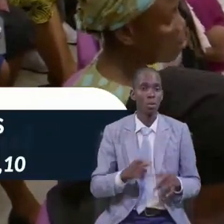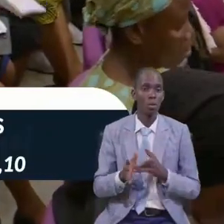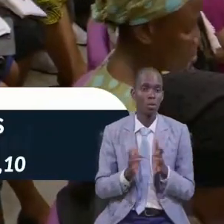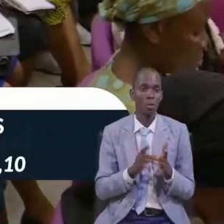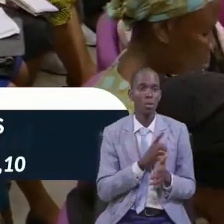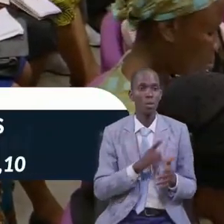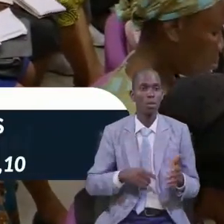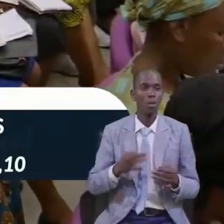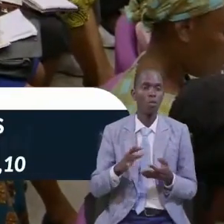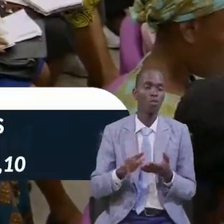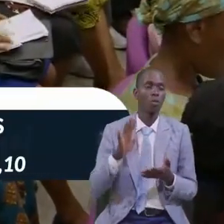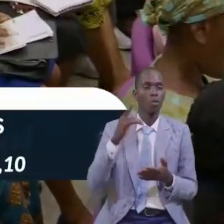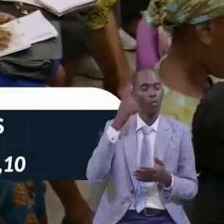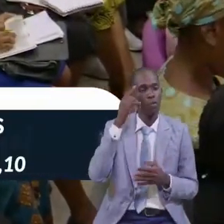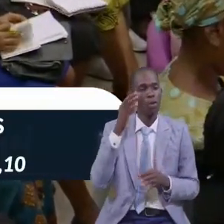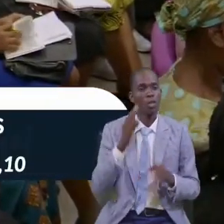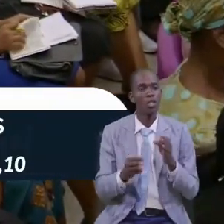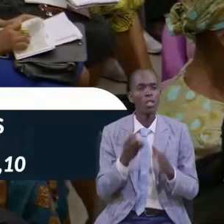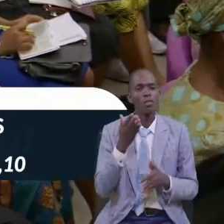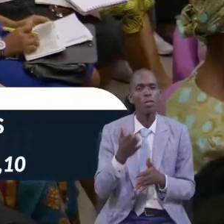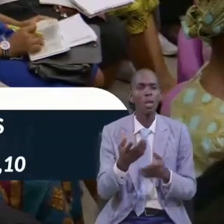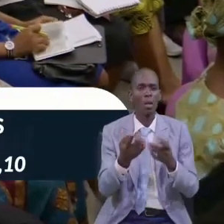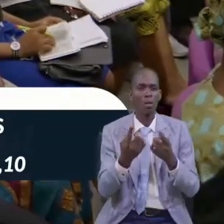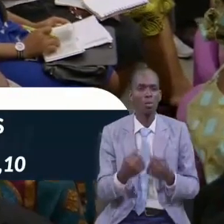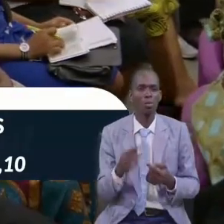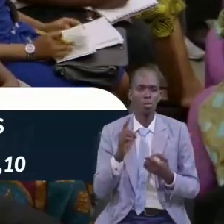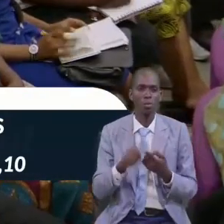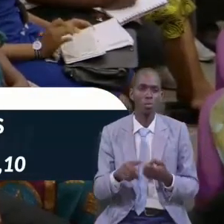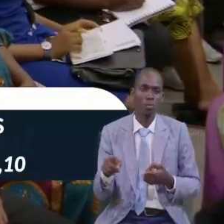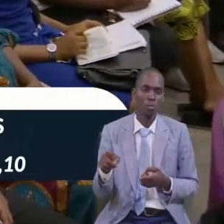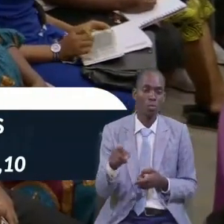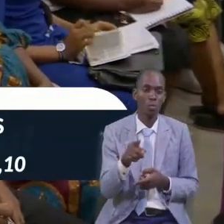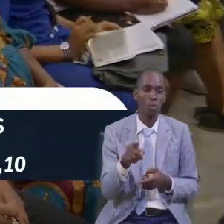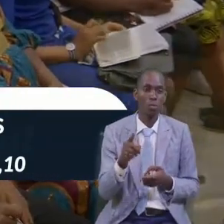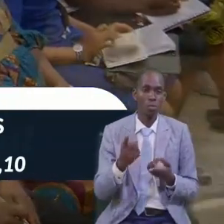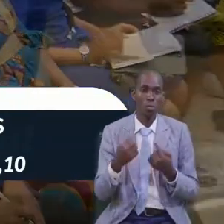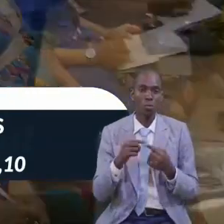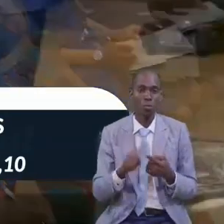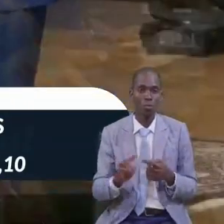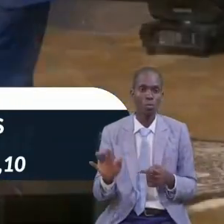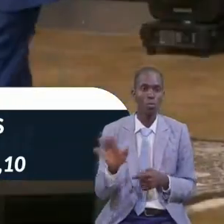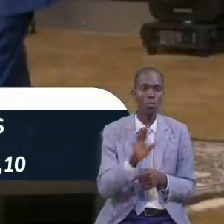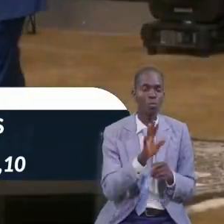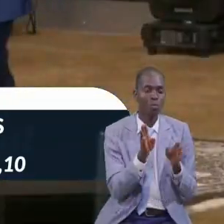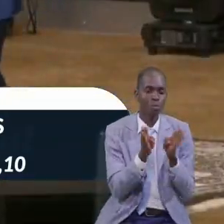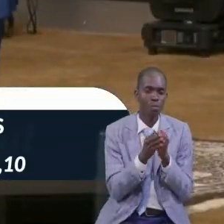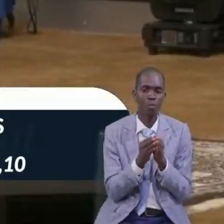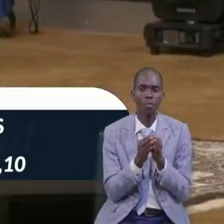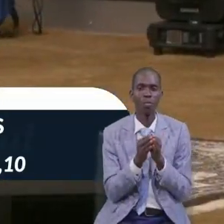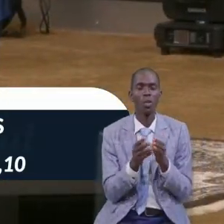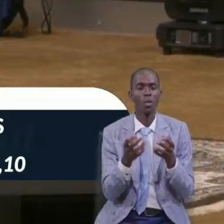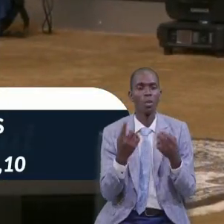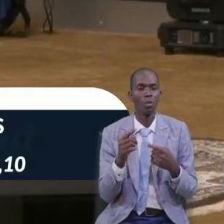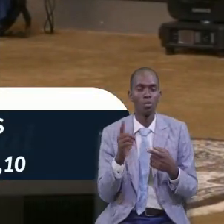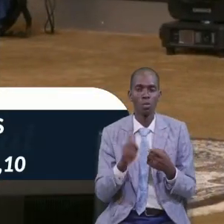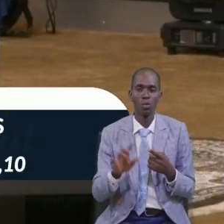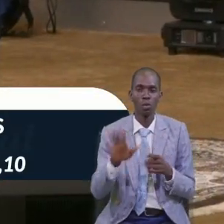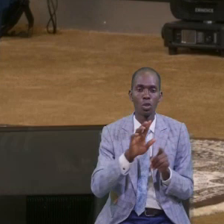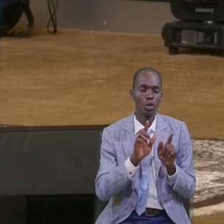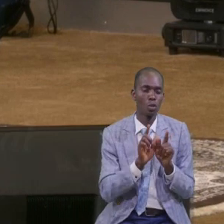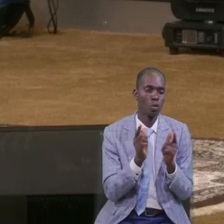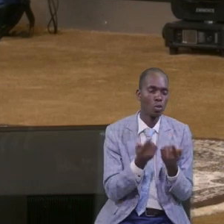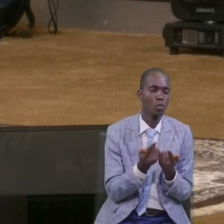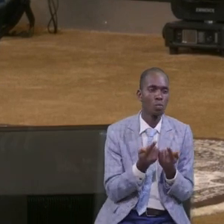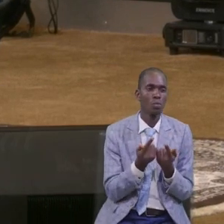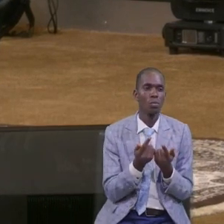verse 2, for if there come unto your assembly, if there come unto your